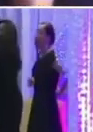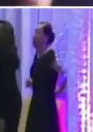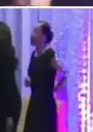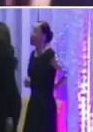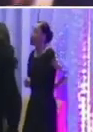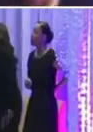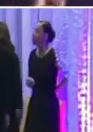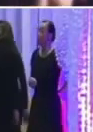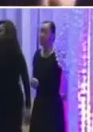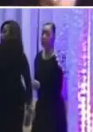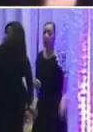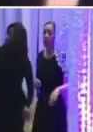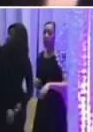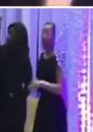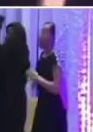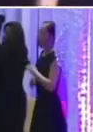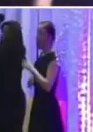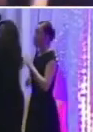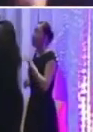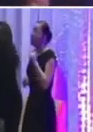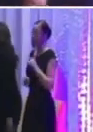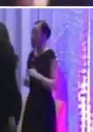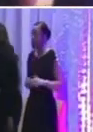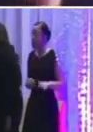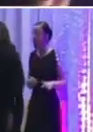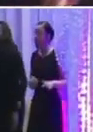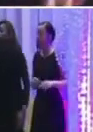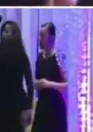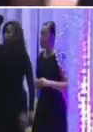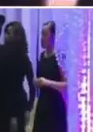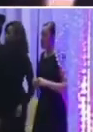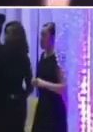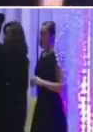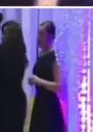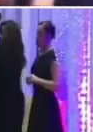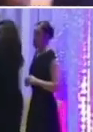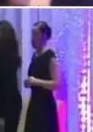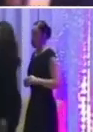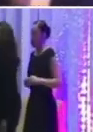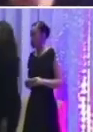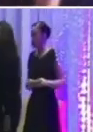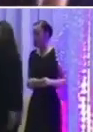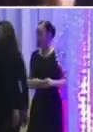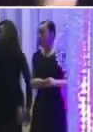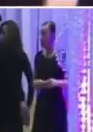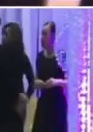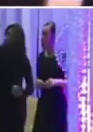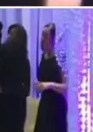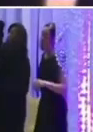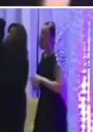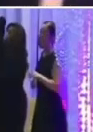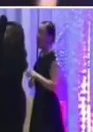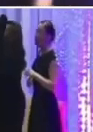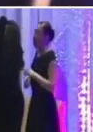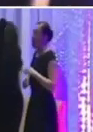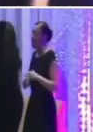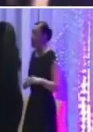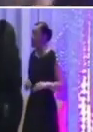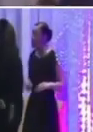oh, when Jesus washed, he washed my sins away.